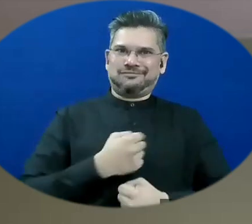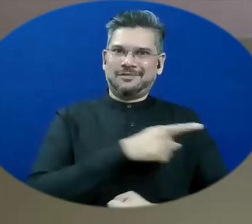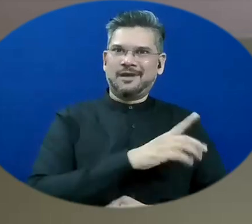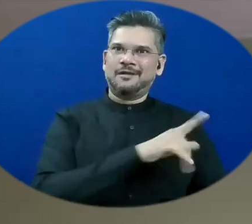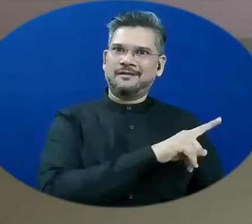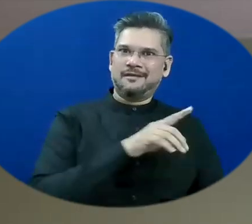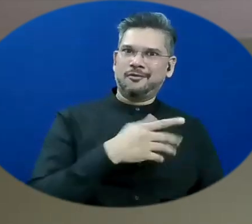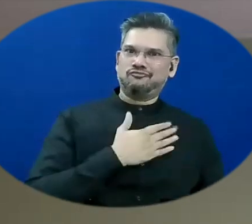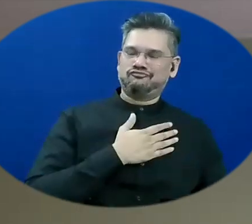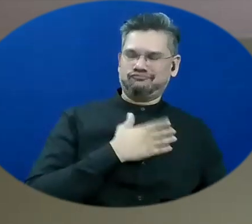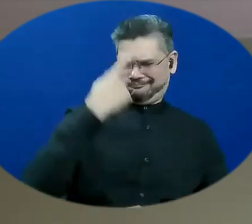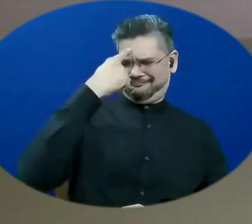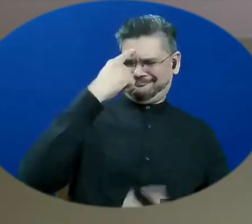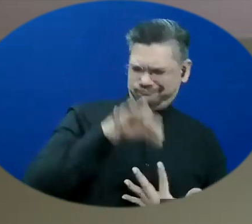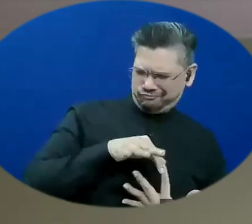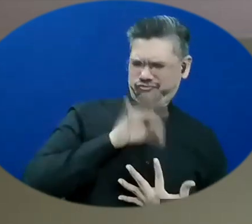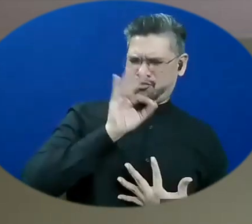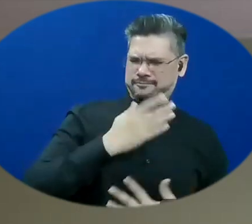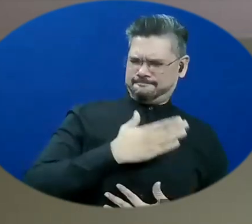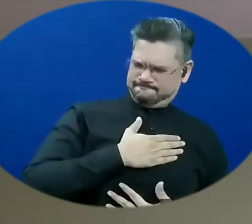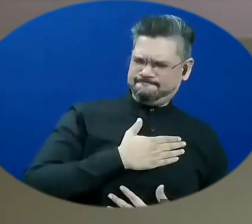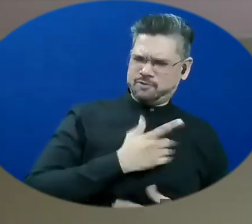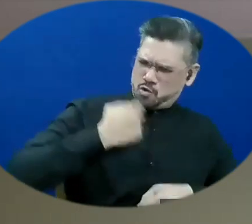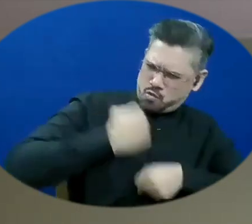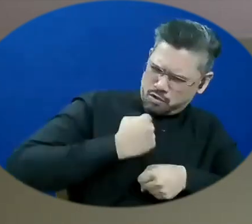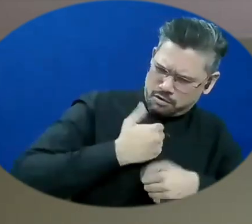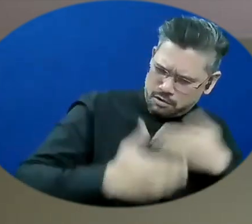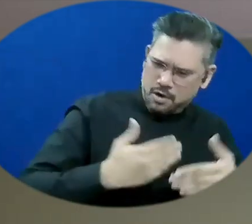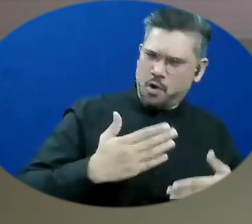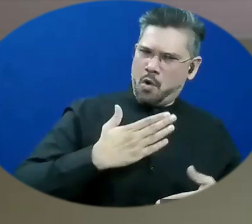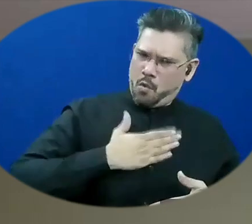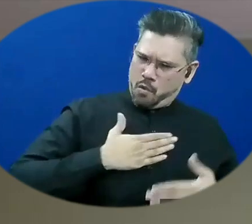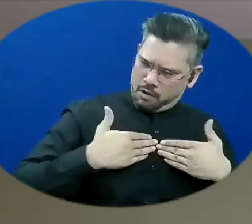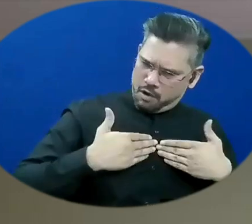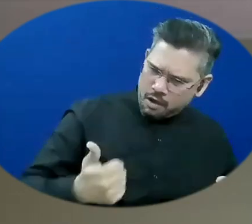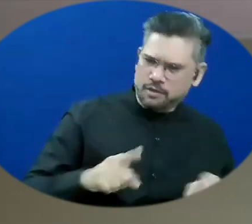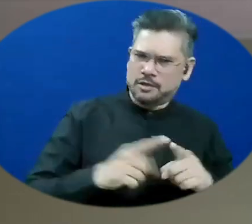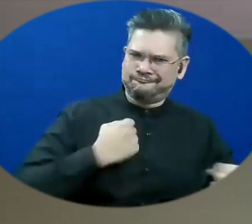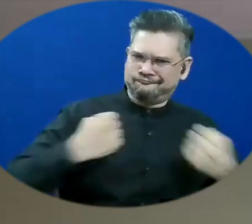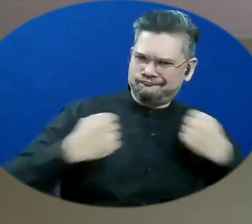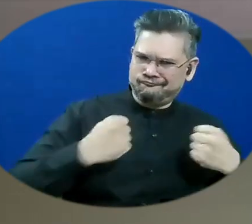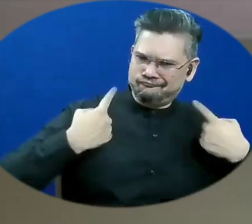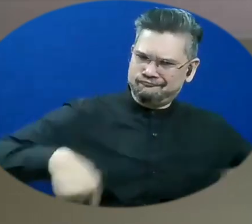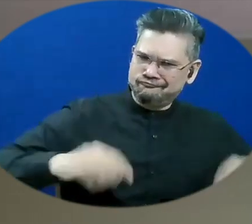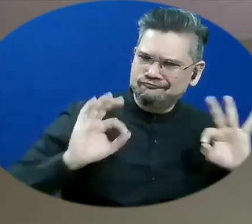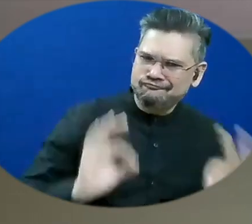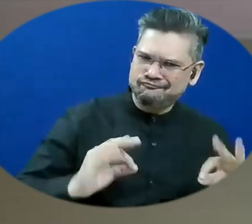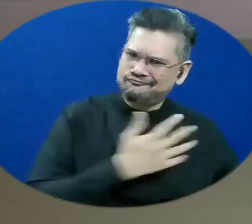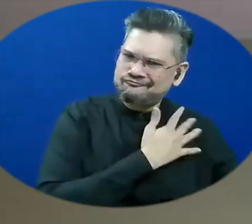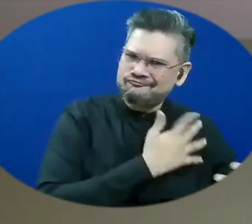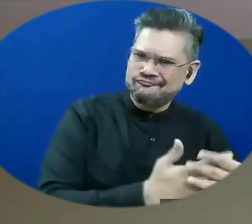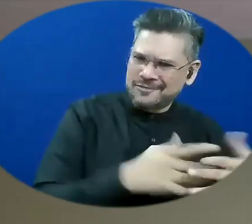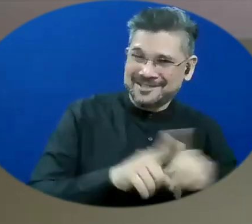very hard as well at his own well-being, his own health, his own mental and physical health throughout the journey as well with his